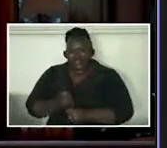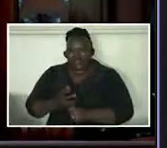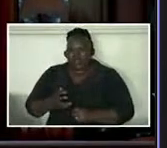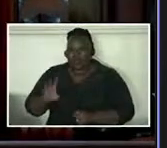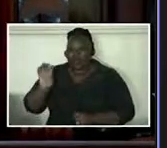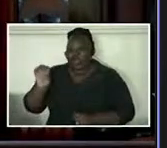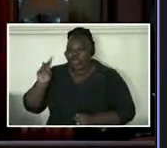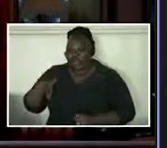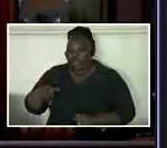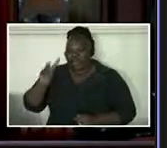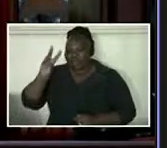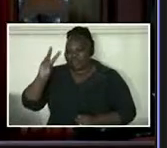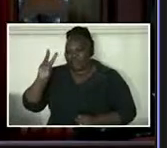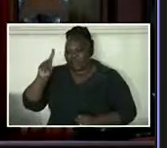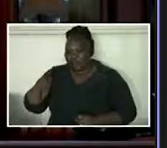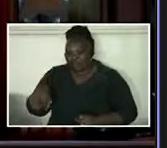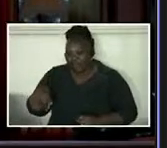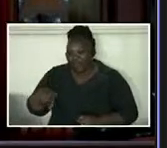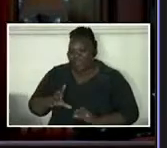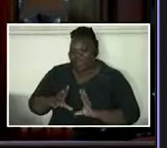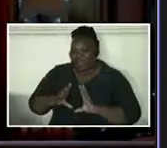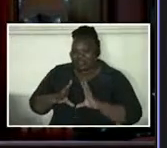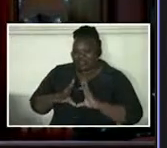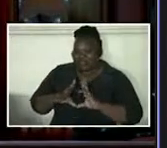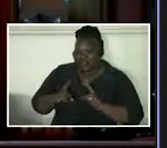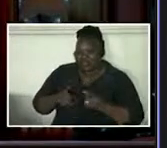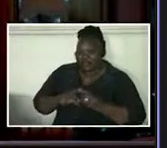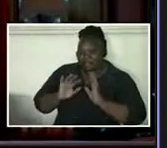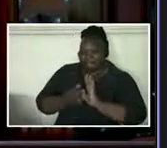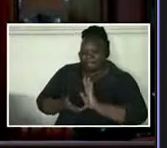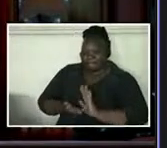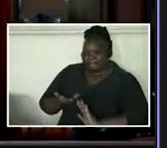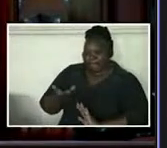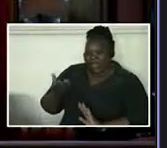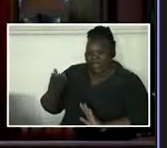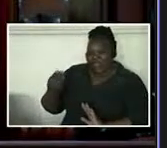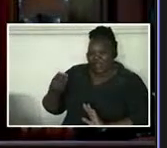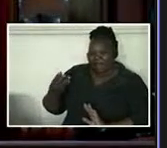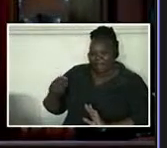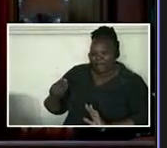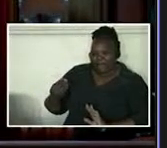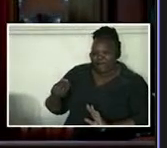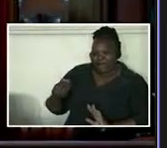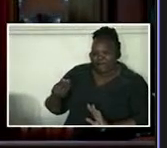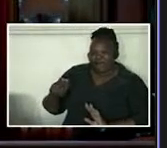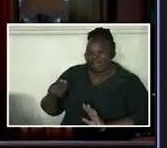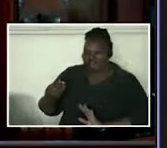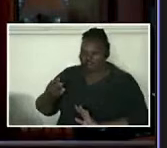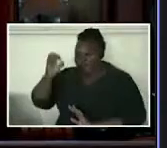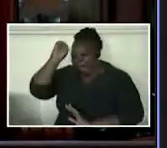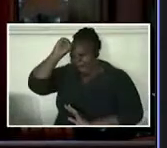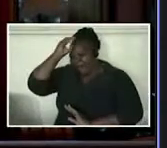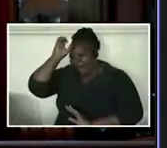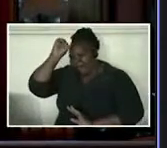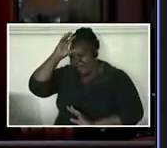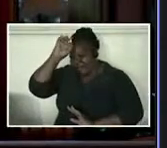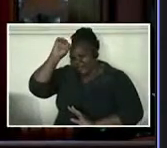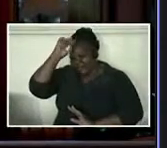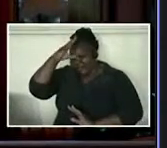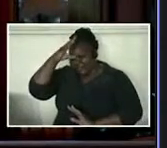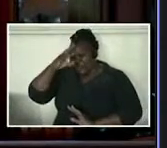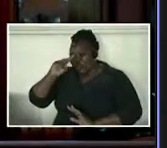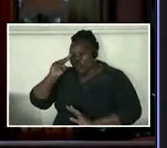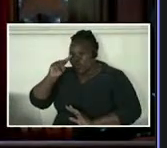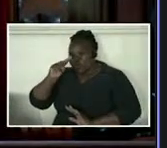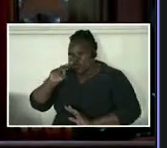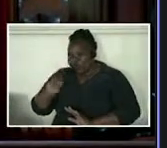it is also intention of the department to increase the average number of daily operational ambulances from 185 in 2020 21 to